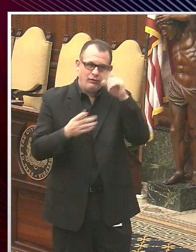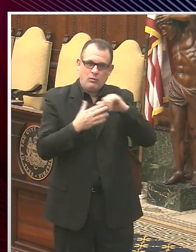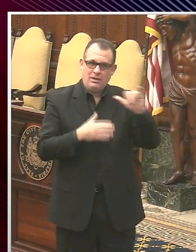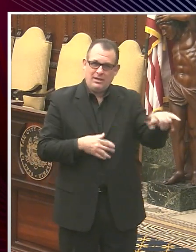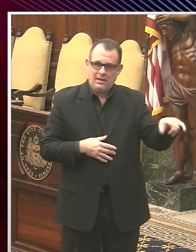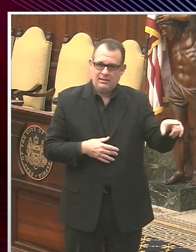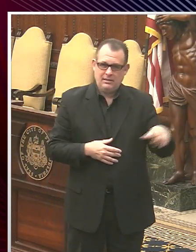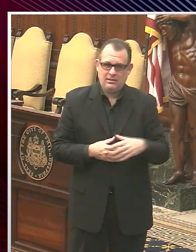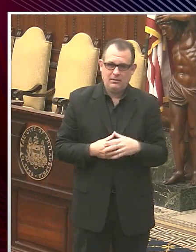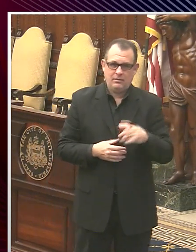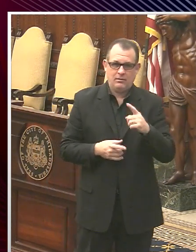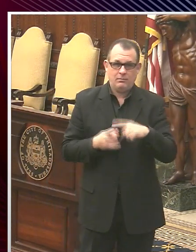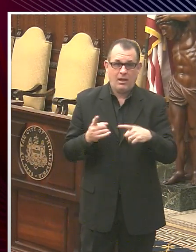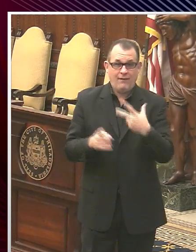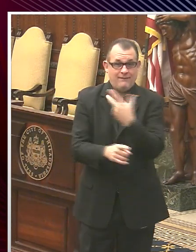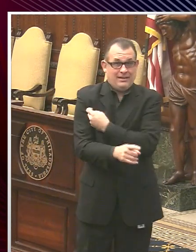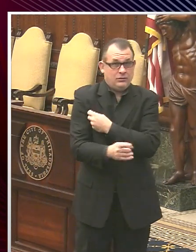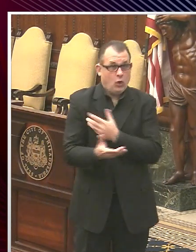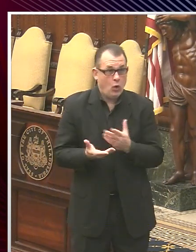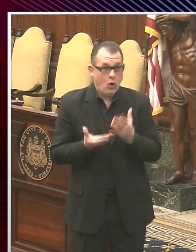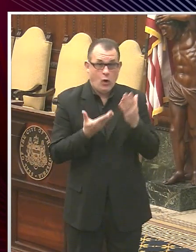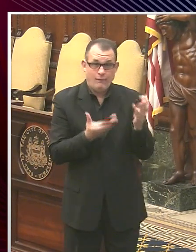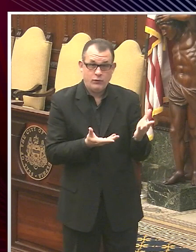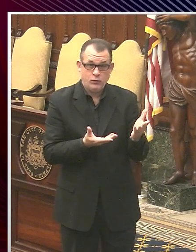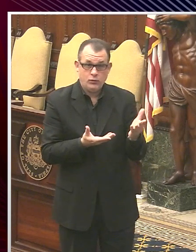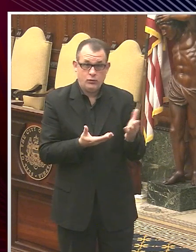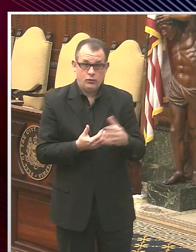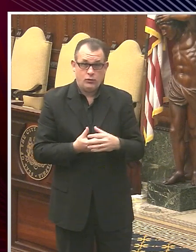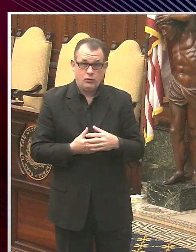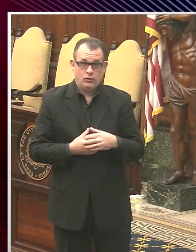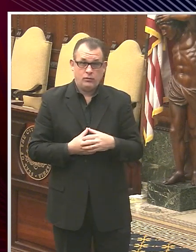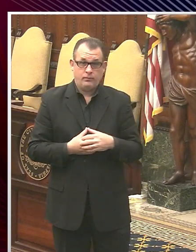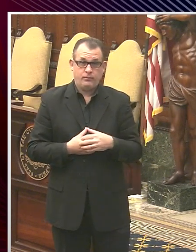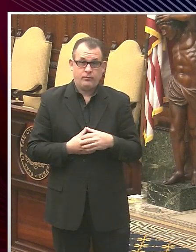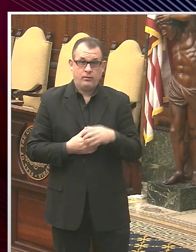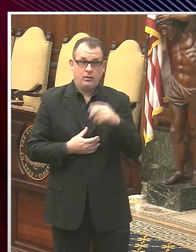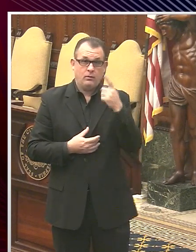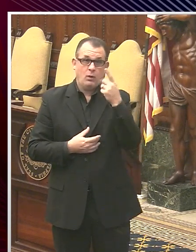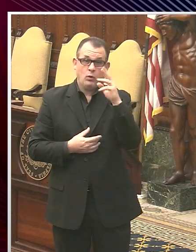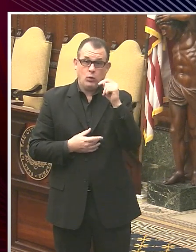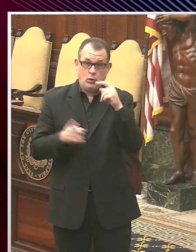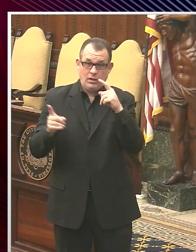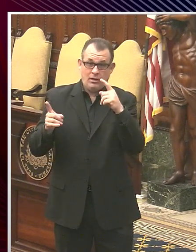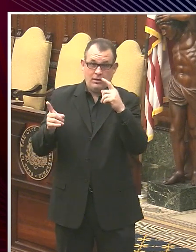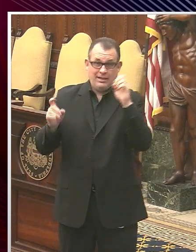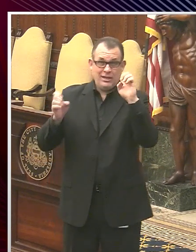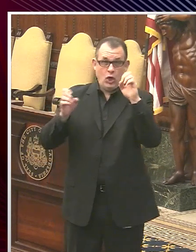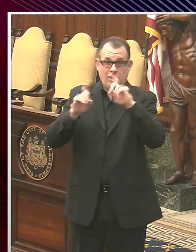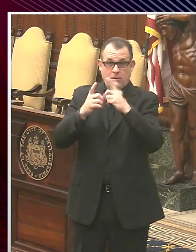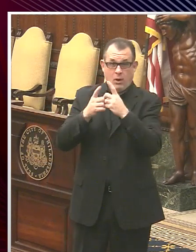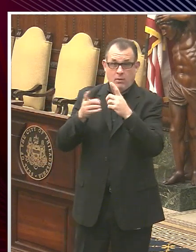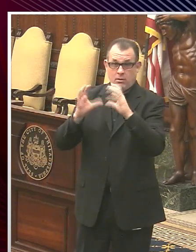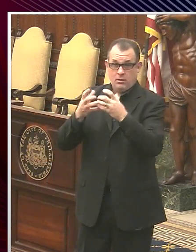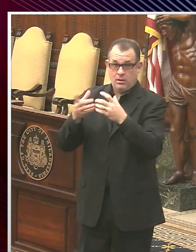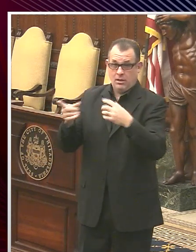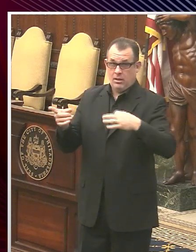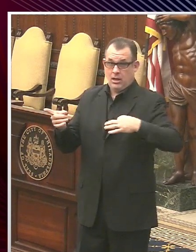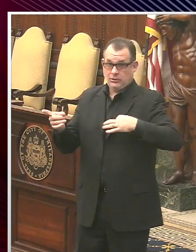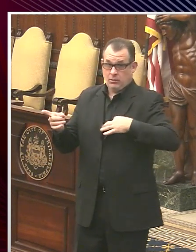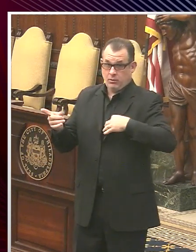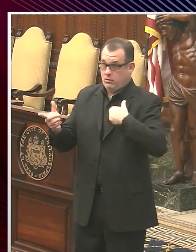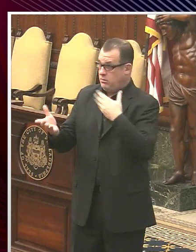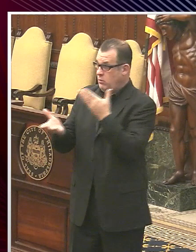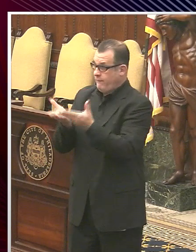offer the vaccine a unit at a time. So like, the emergency department, everybody that was eligible for that.